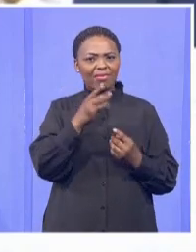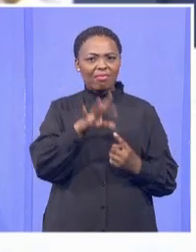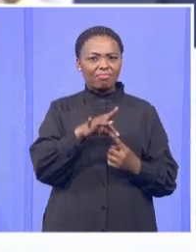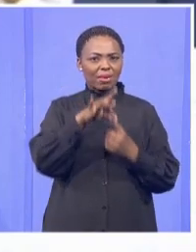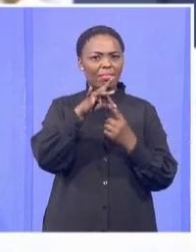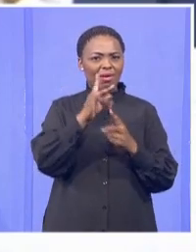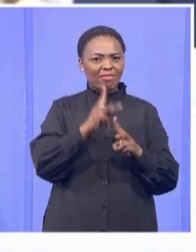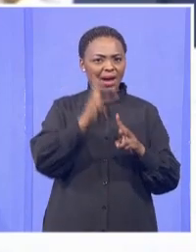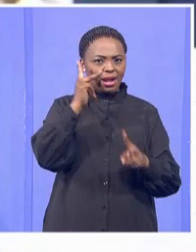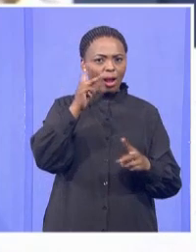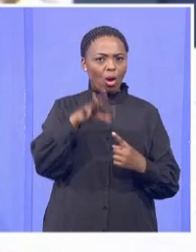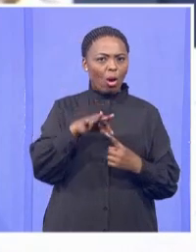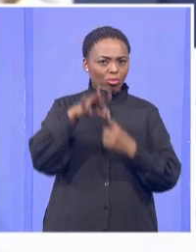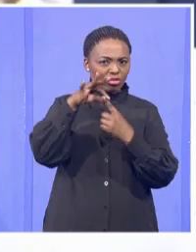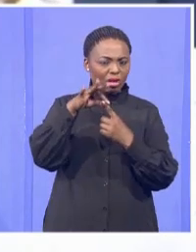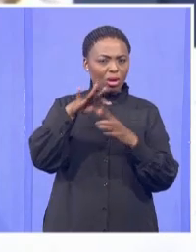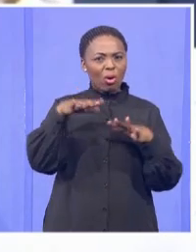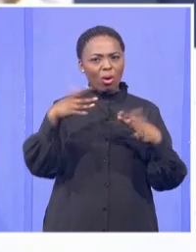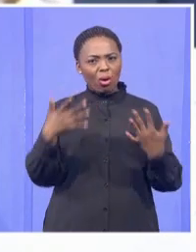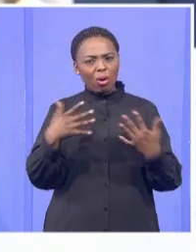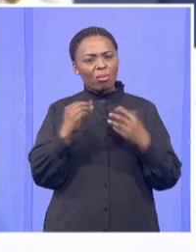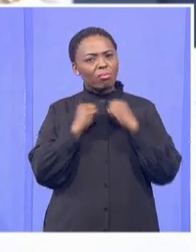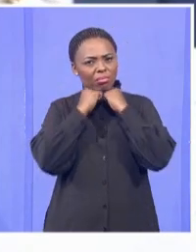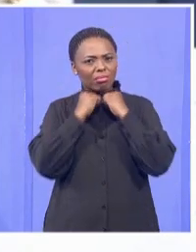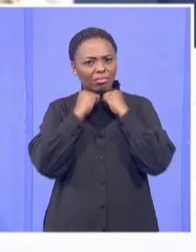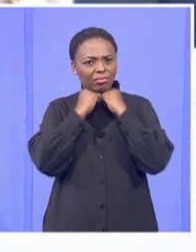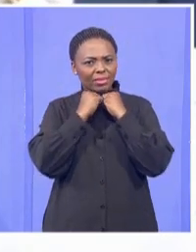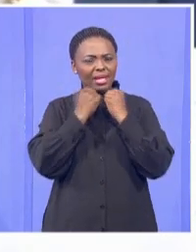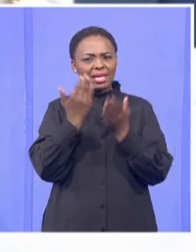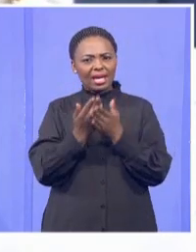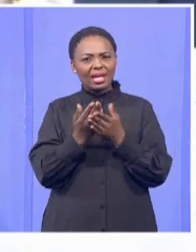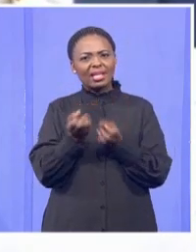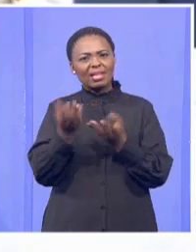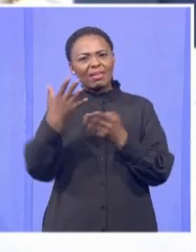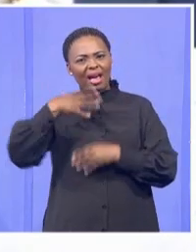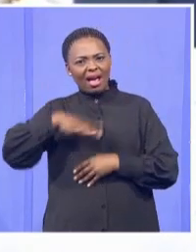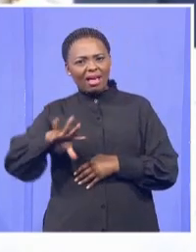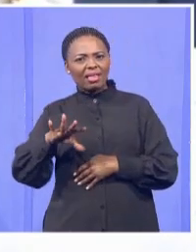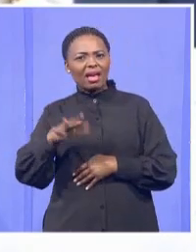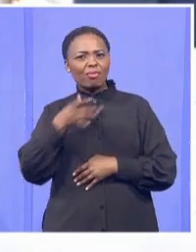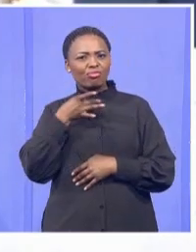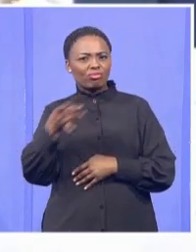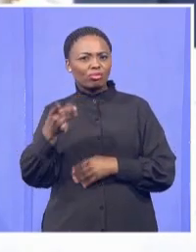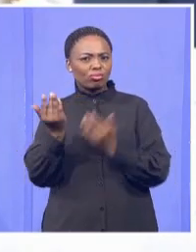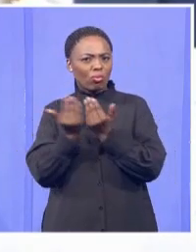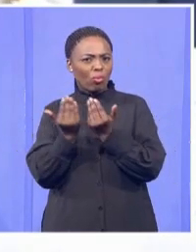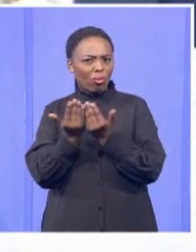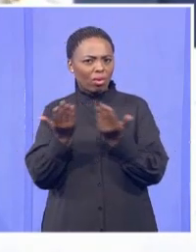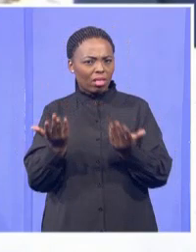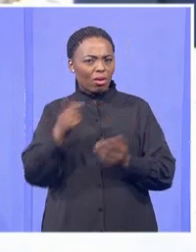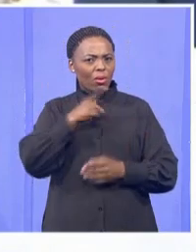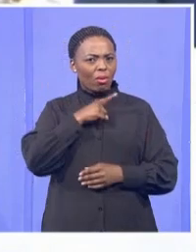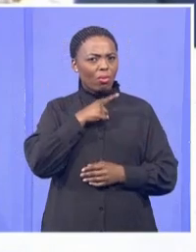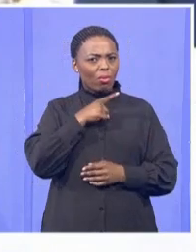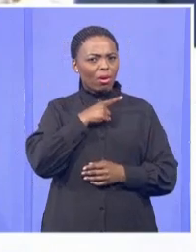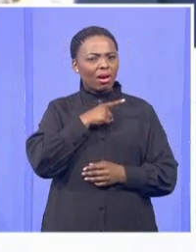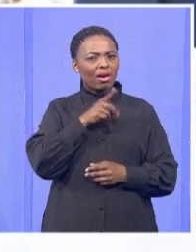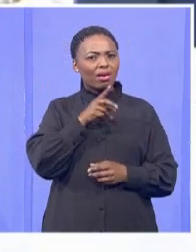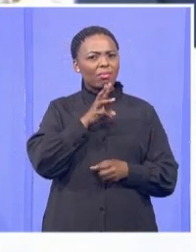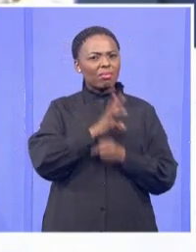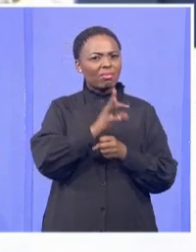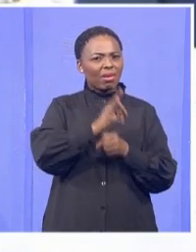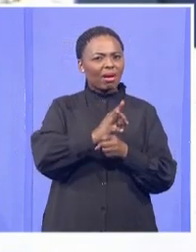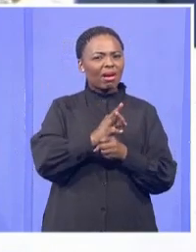will is there a possibility of parents being placed outside the options? Especially because previously parents raised concerns that